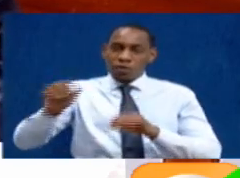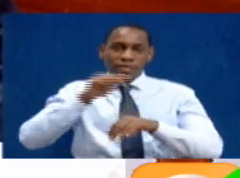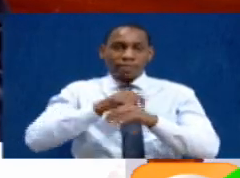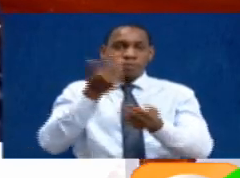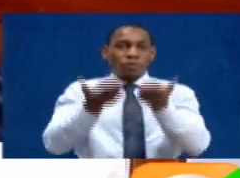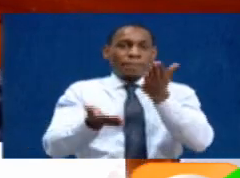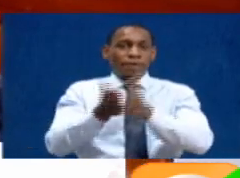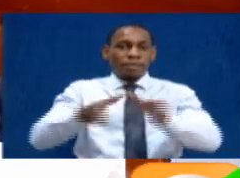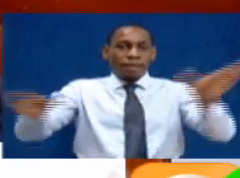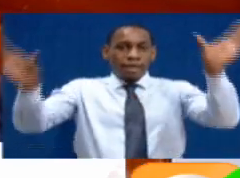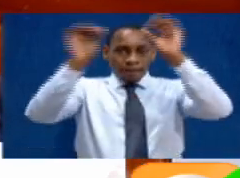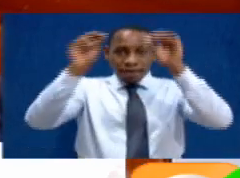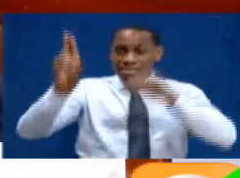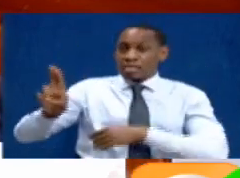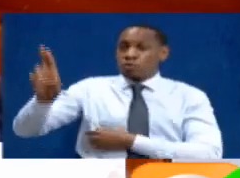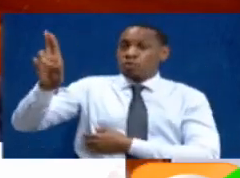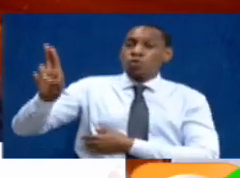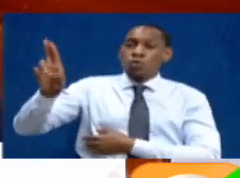Uhuru Kenyatta.